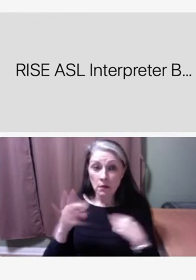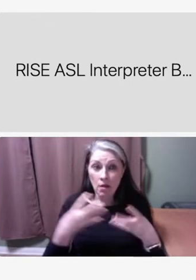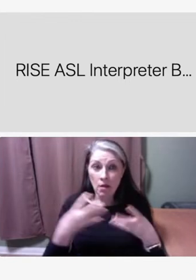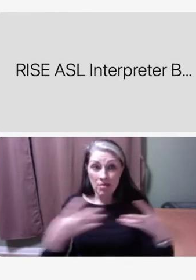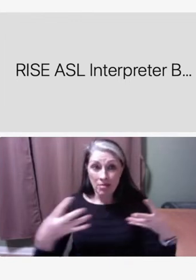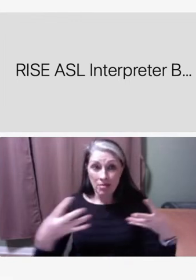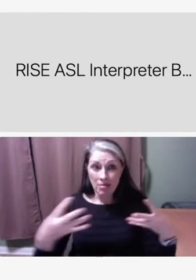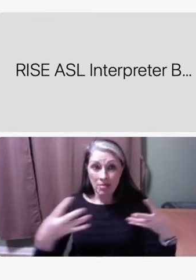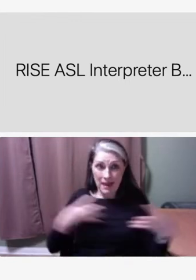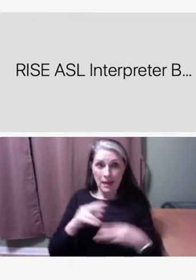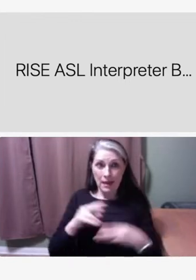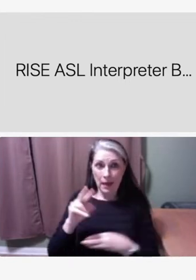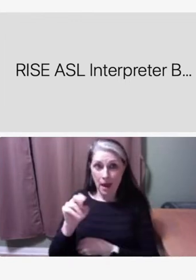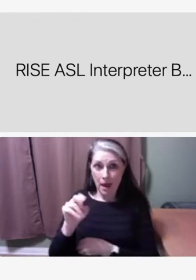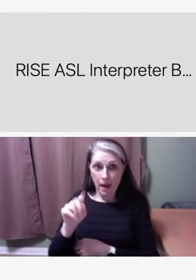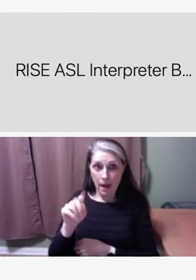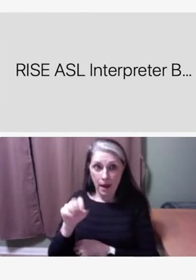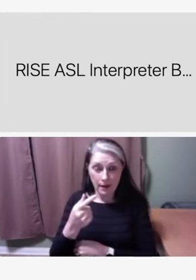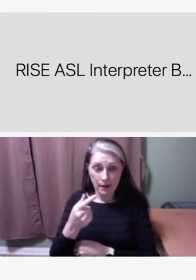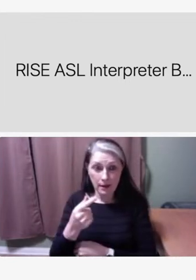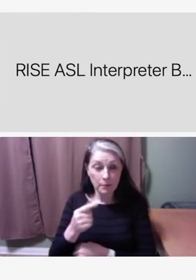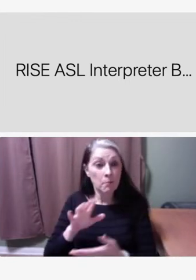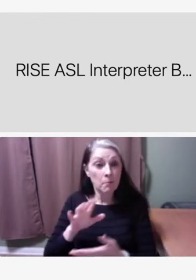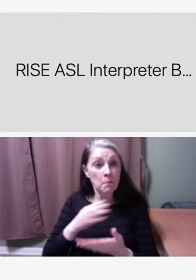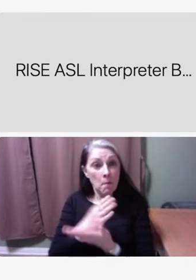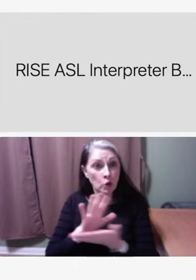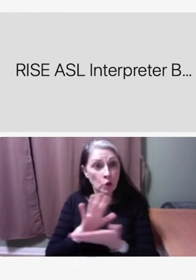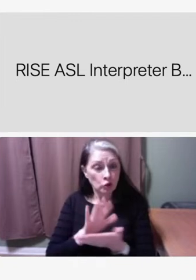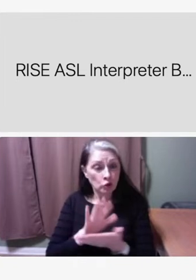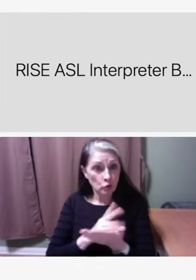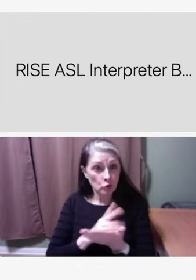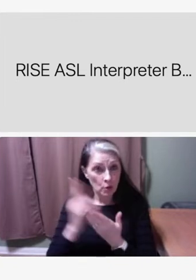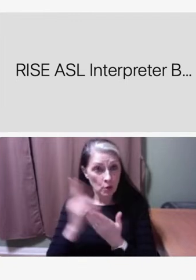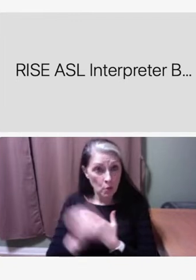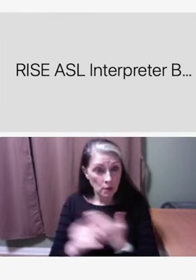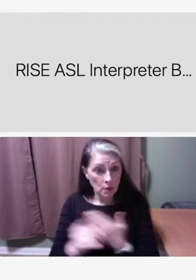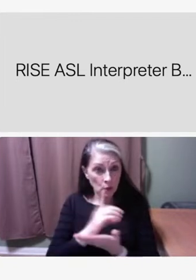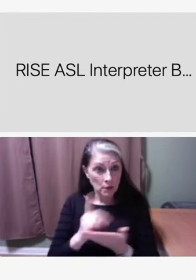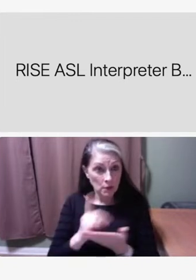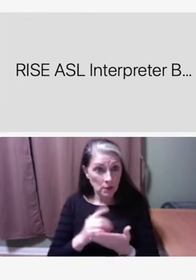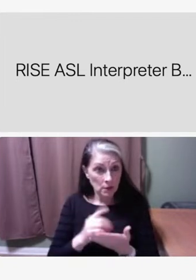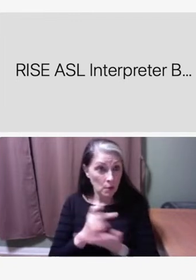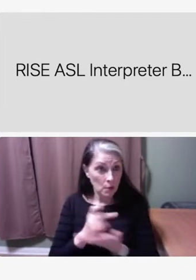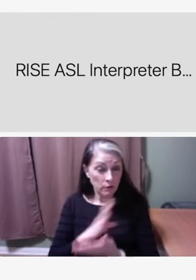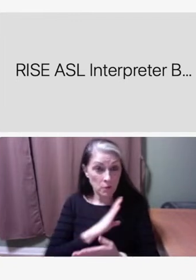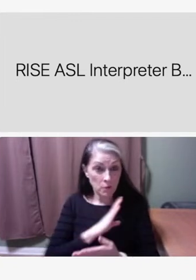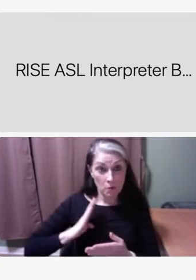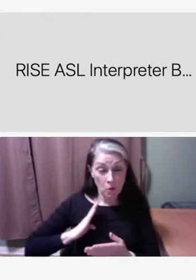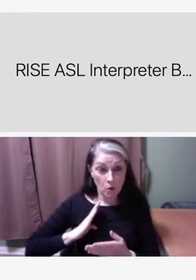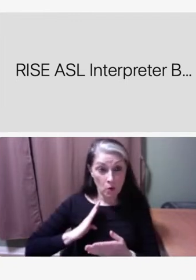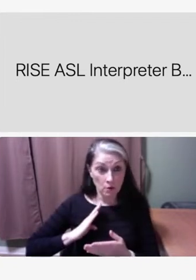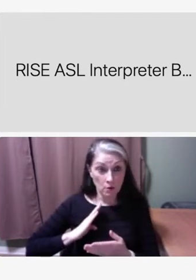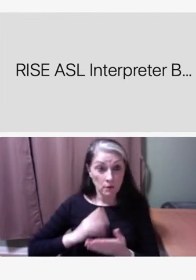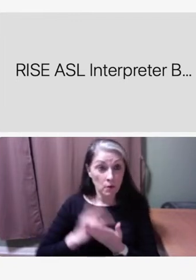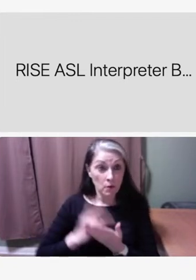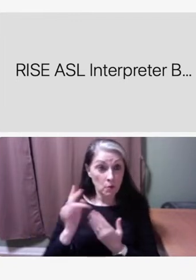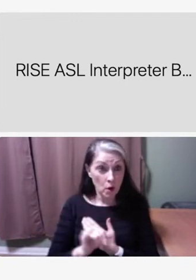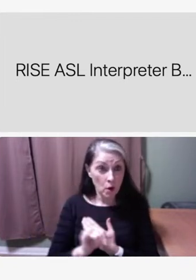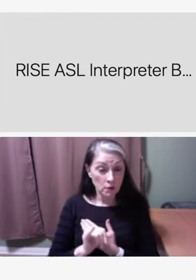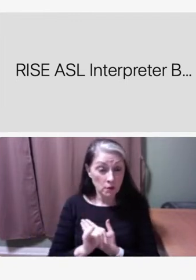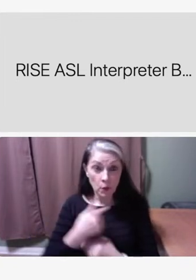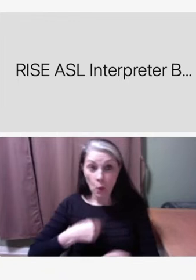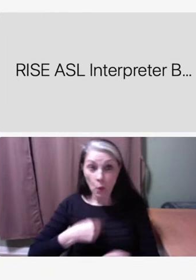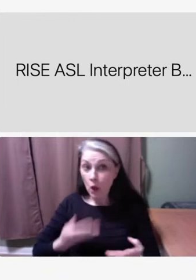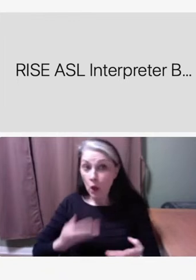it was designed and approved by the board, and it was part of the scope of the project. So what we're proposing is to